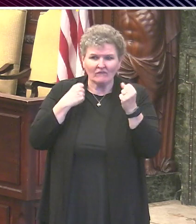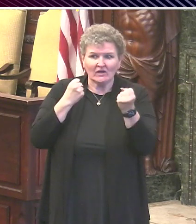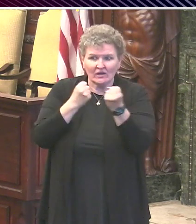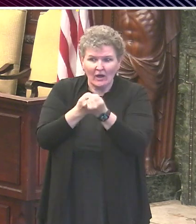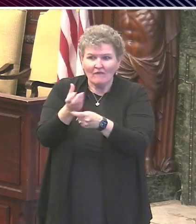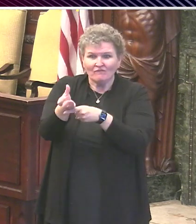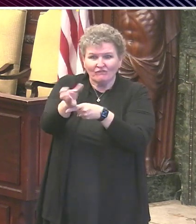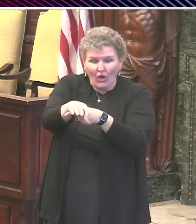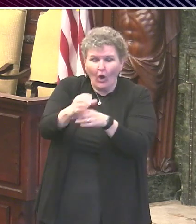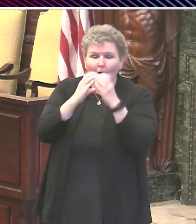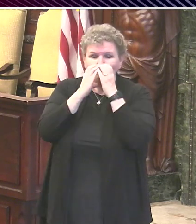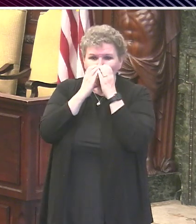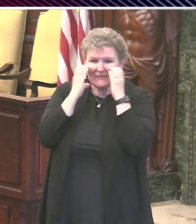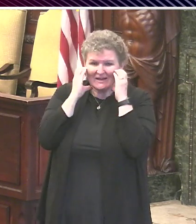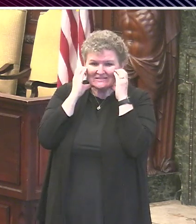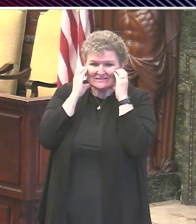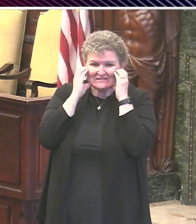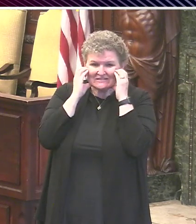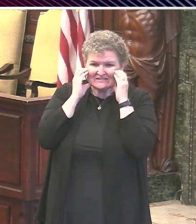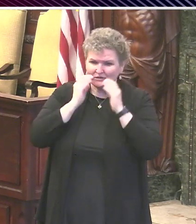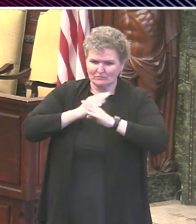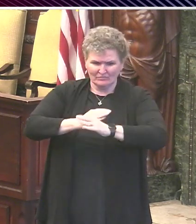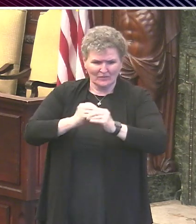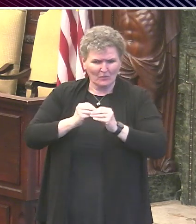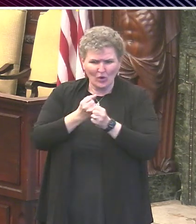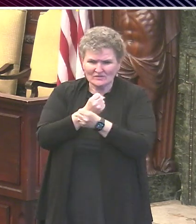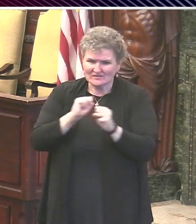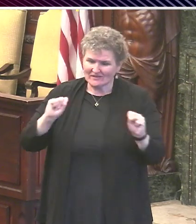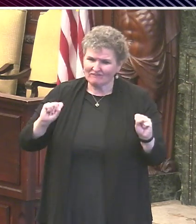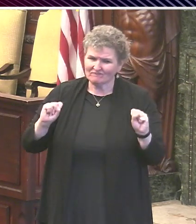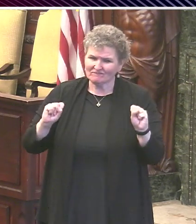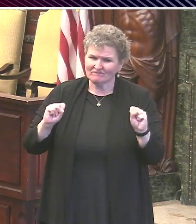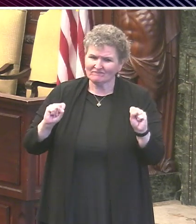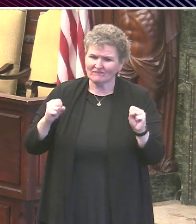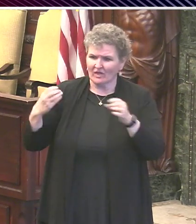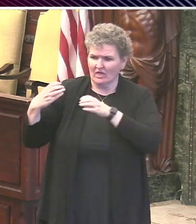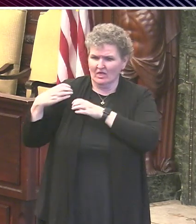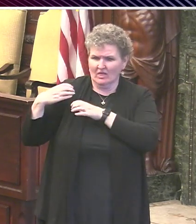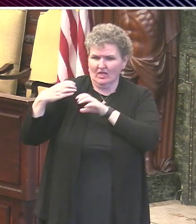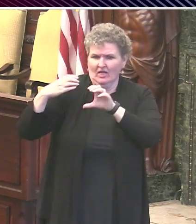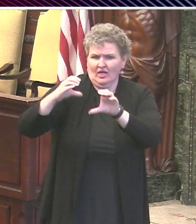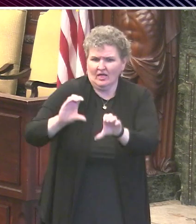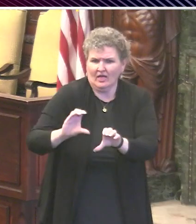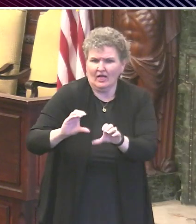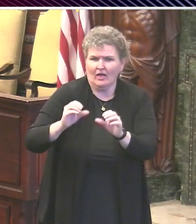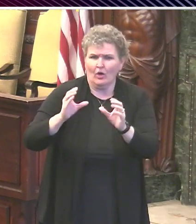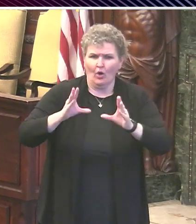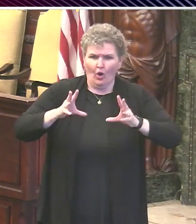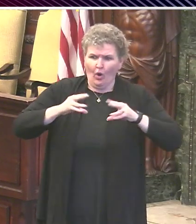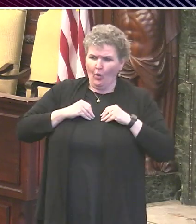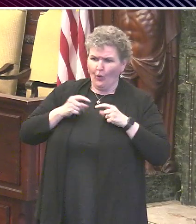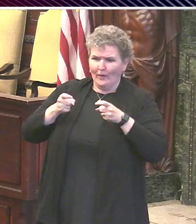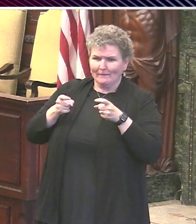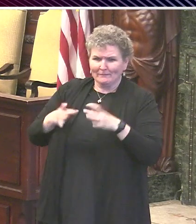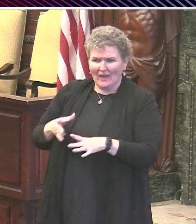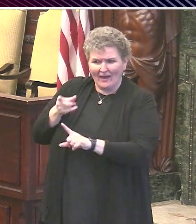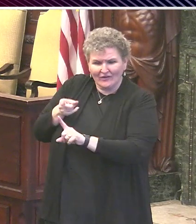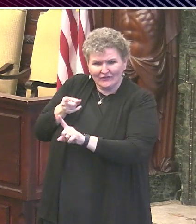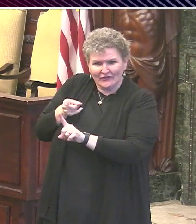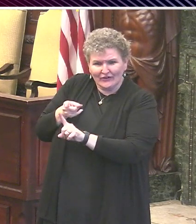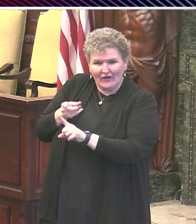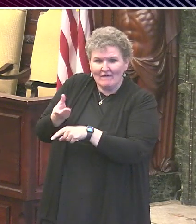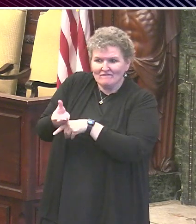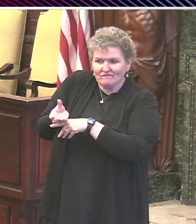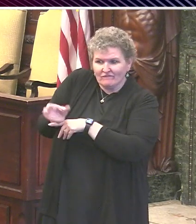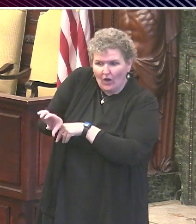operate in a safe way. But we're really putting the onus on the gym managers to do that enforcement, and then we're going to inspect and make sure that that takes place.